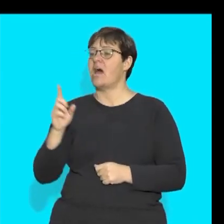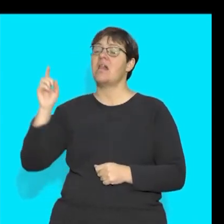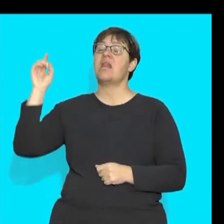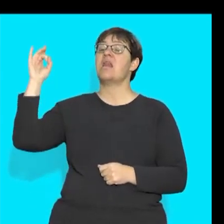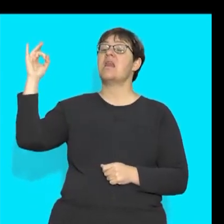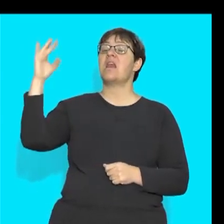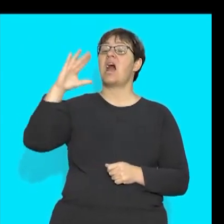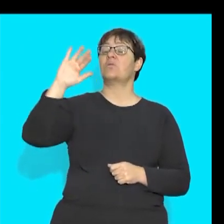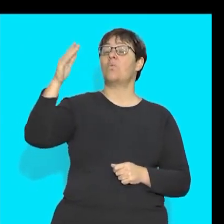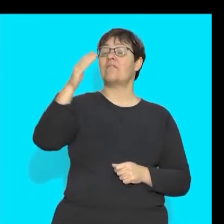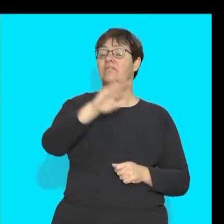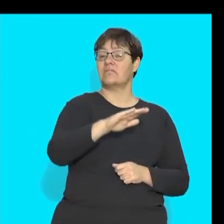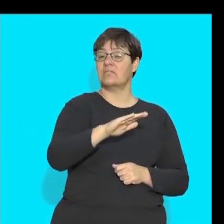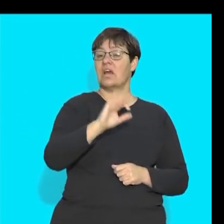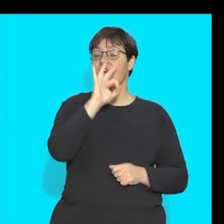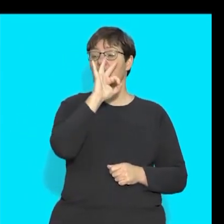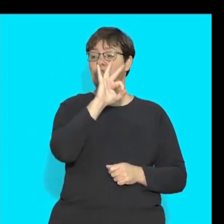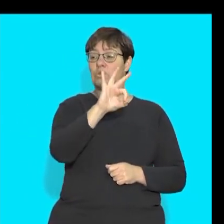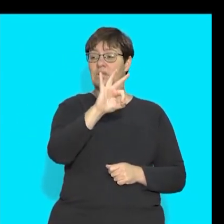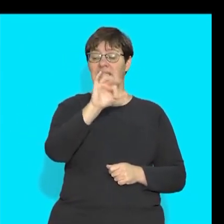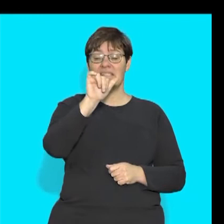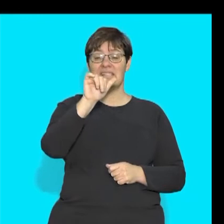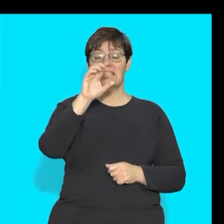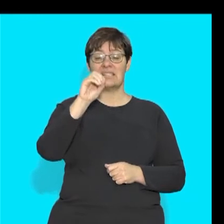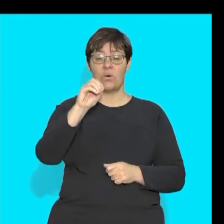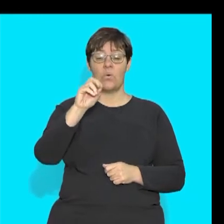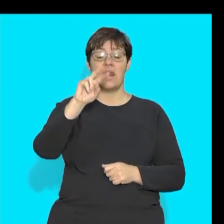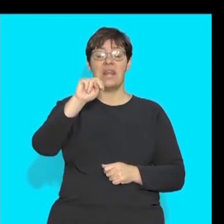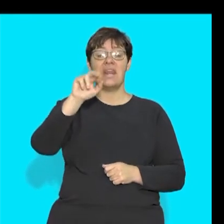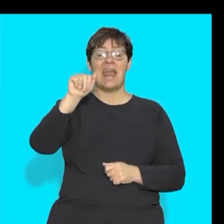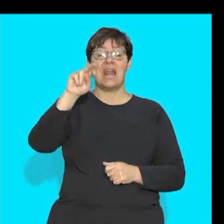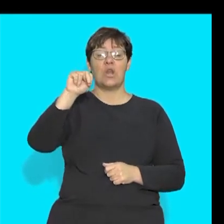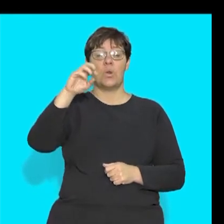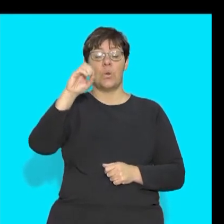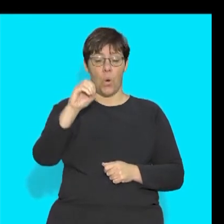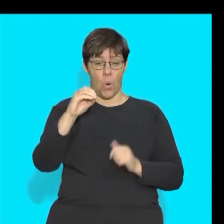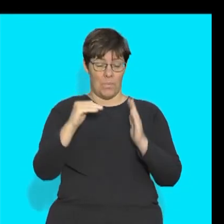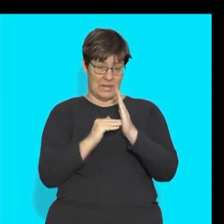They're saying light of wavelength 360